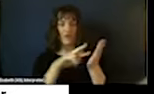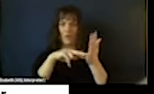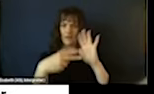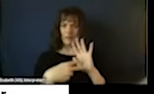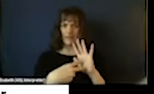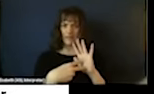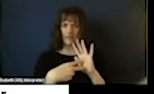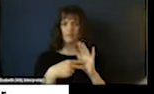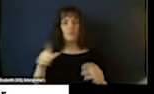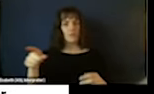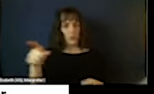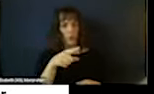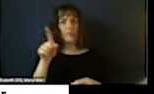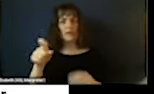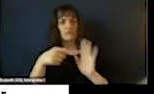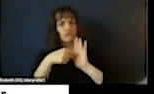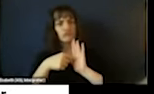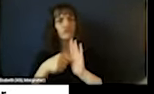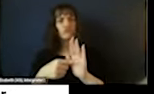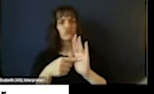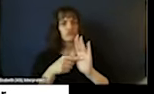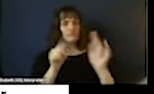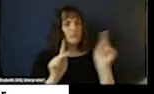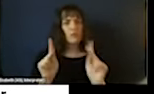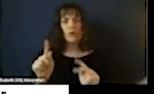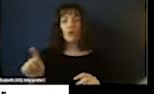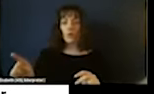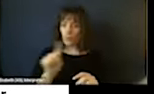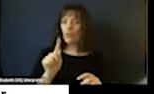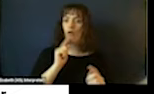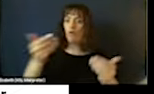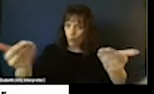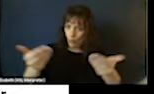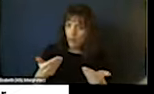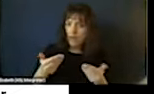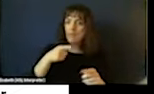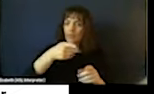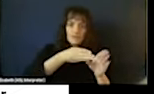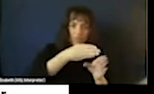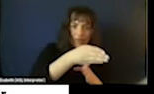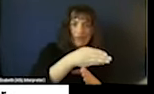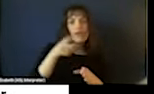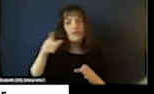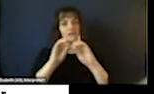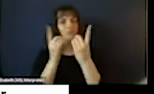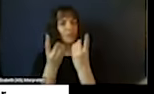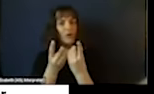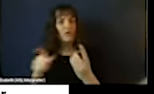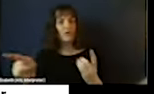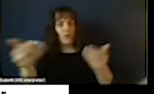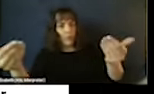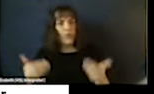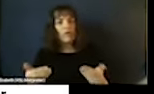to demonstrate to individuals that they are welcome in a field or department and that they can succeed there. One way to